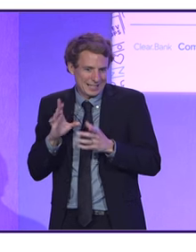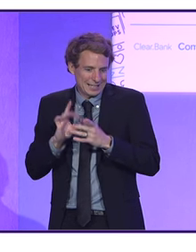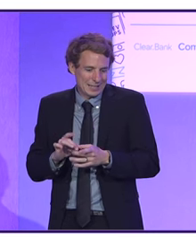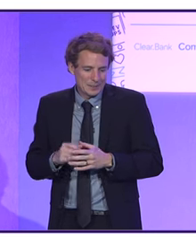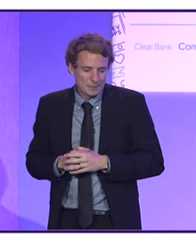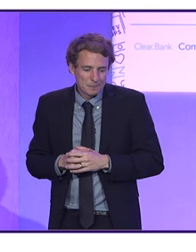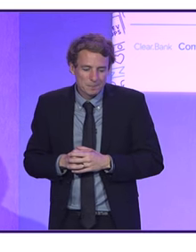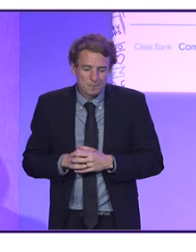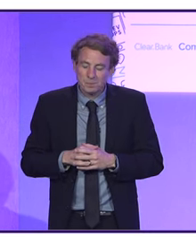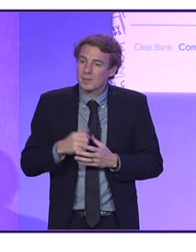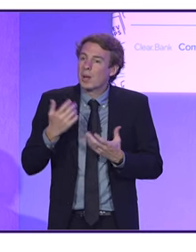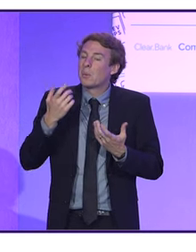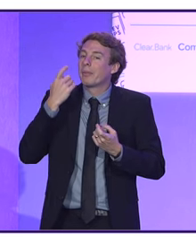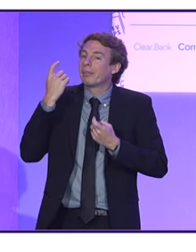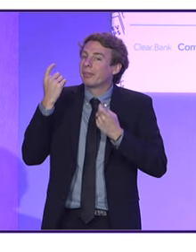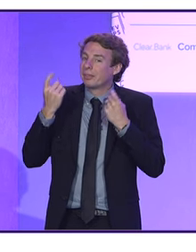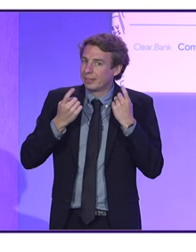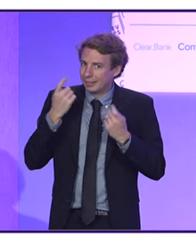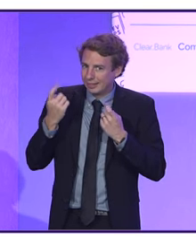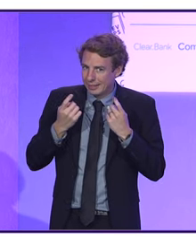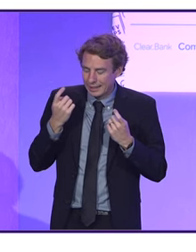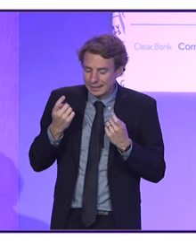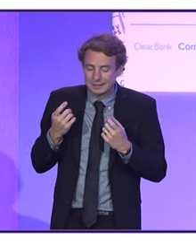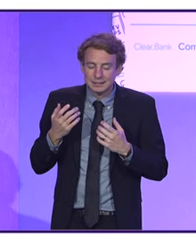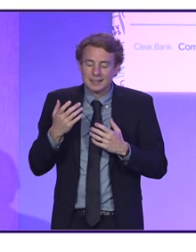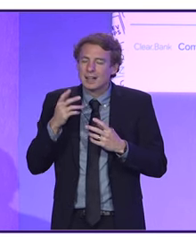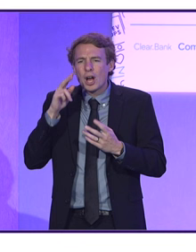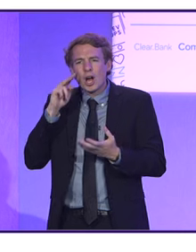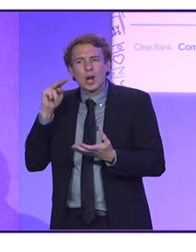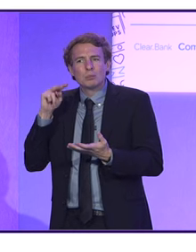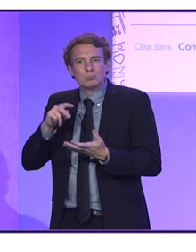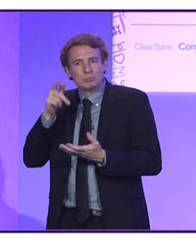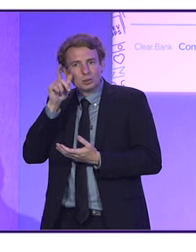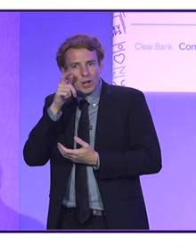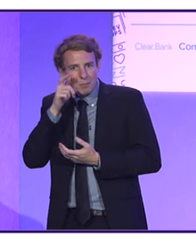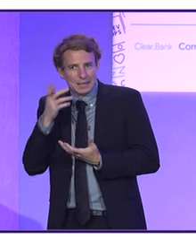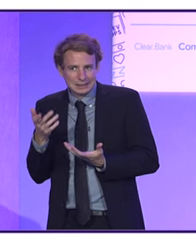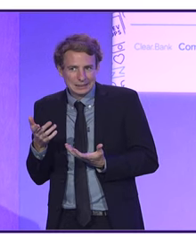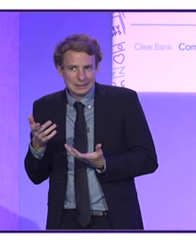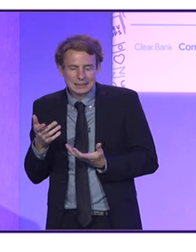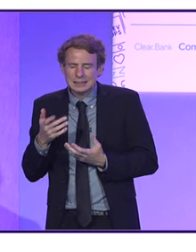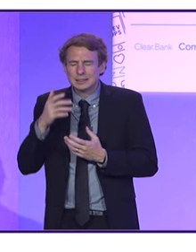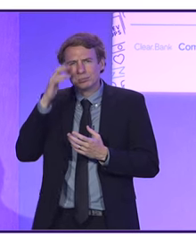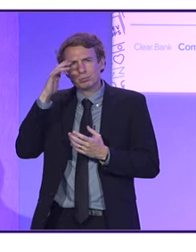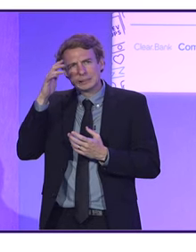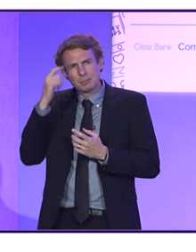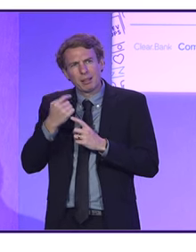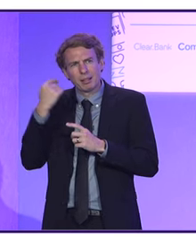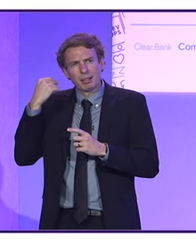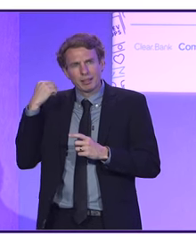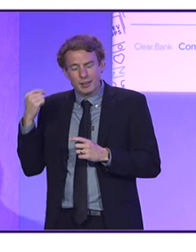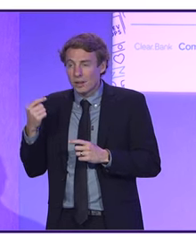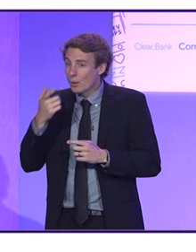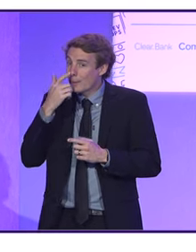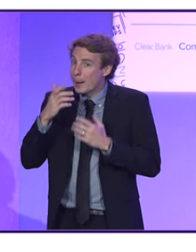about observability. I really enjoy the parallel here with the principles of observability, which I think can give us a more